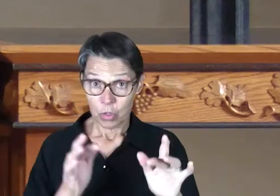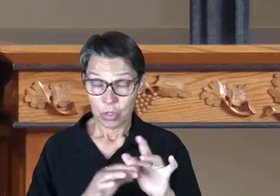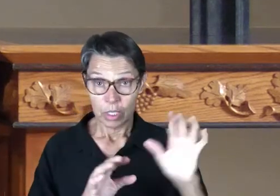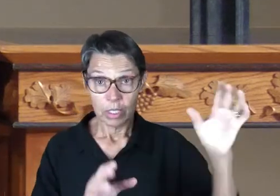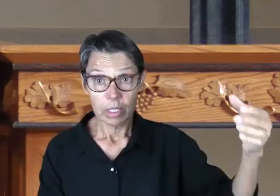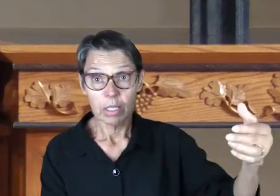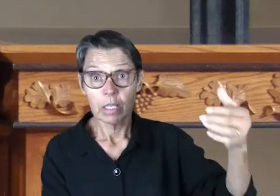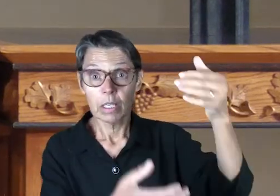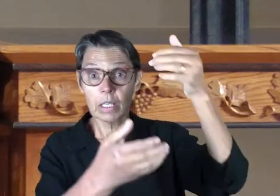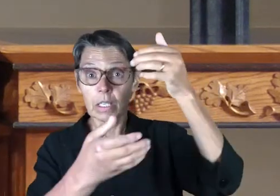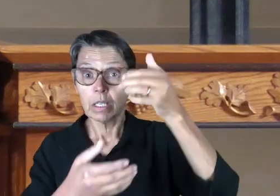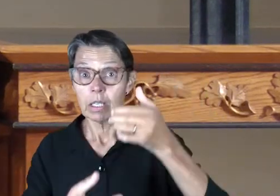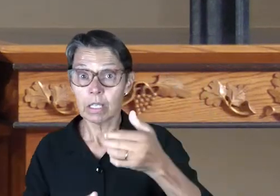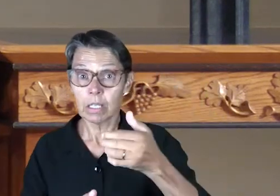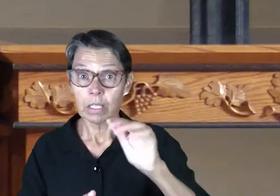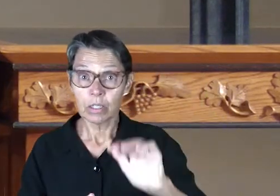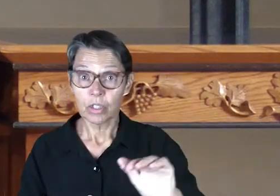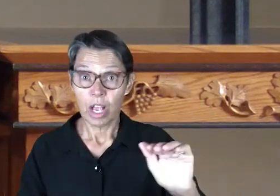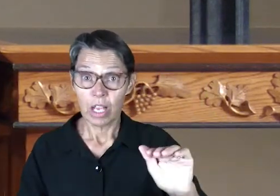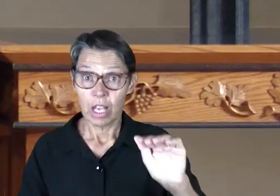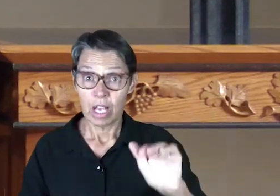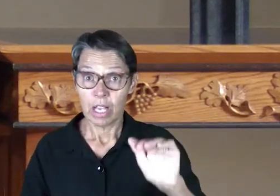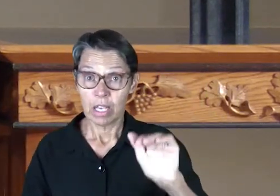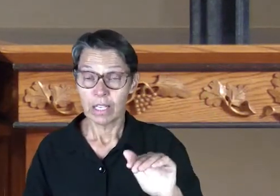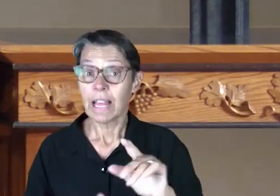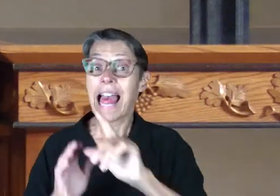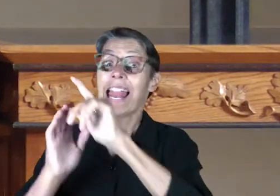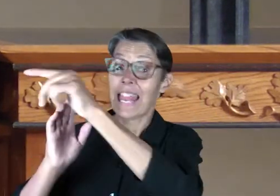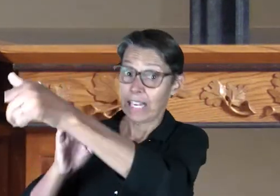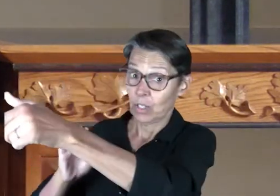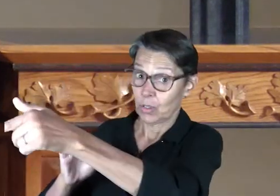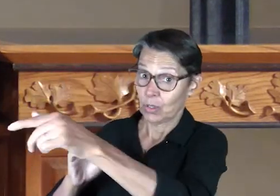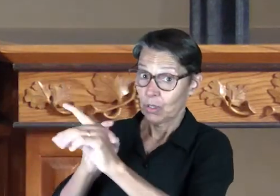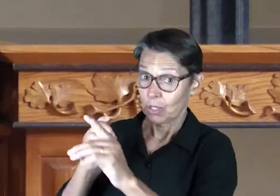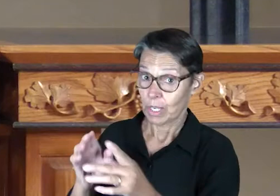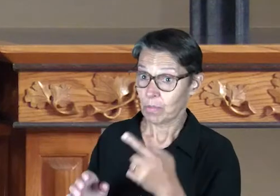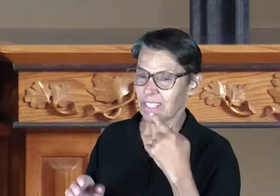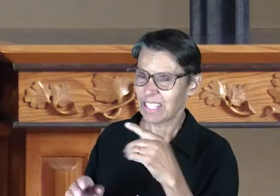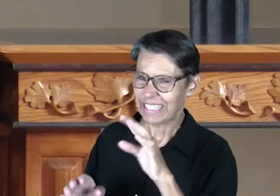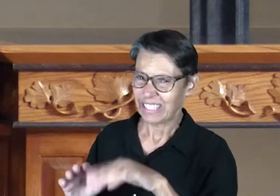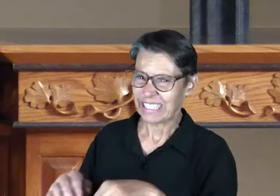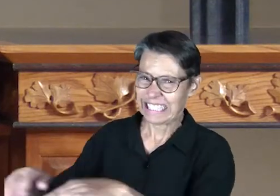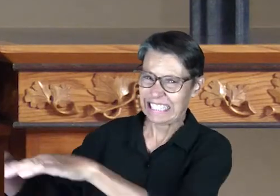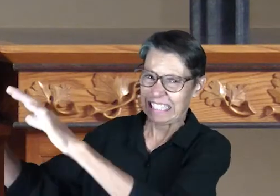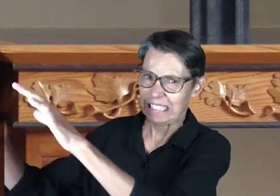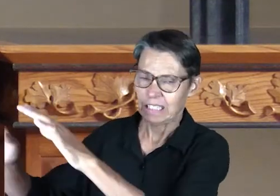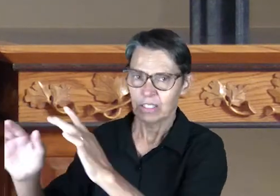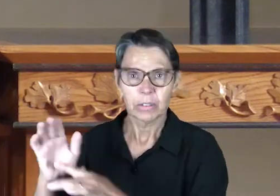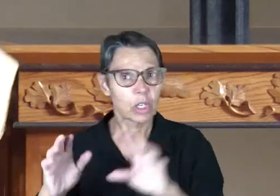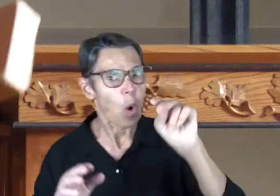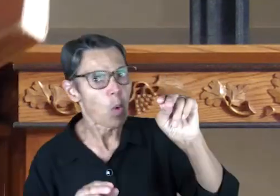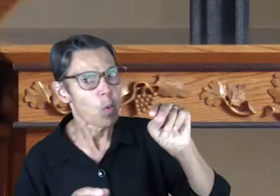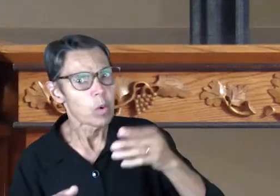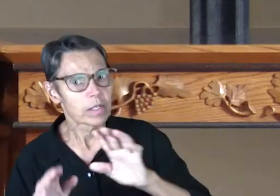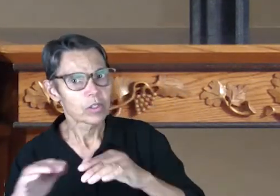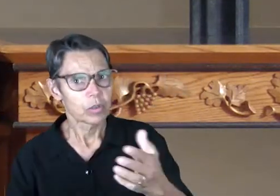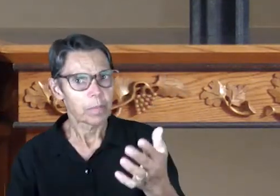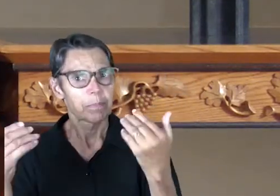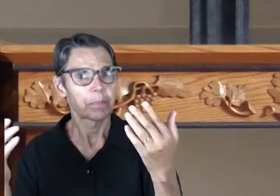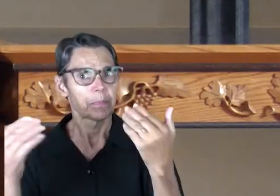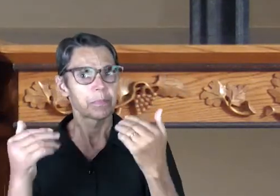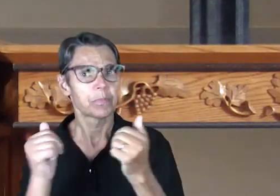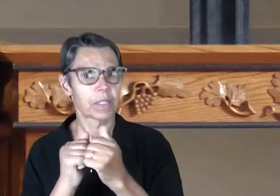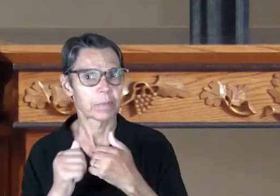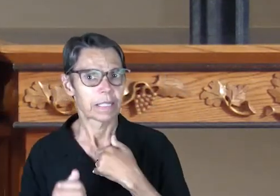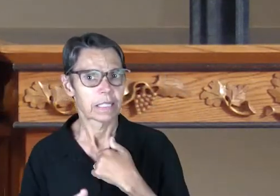Jesus takes a child. Later, the disciples will be like, take those children away from Jesus. He doesn't need to be bothered with them. And he'll say, no, let them come